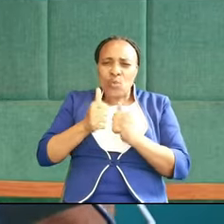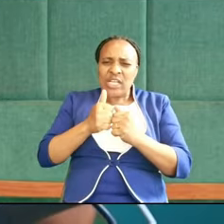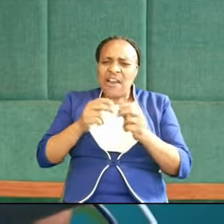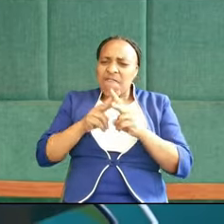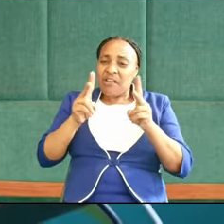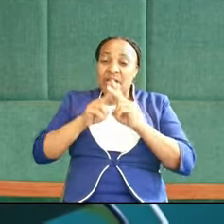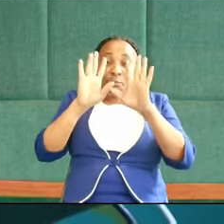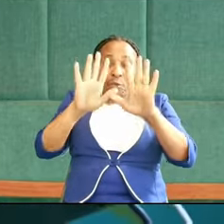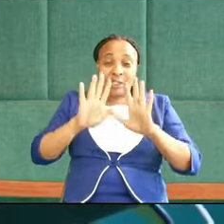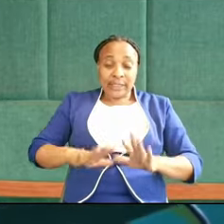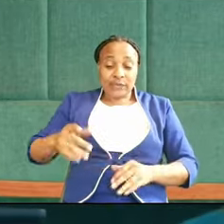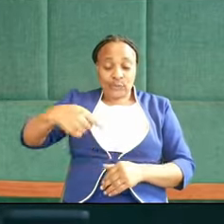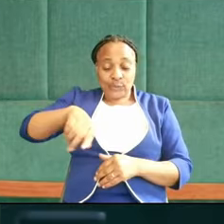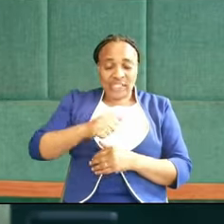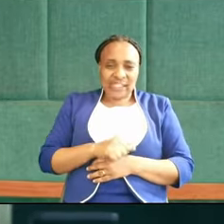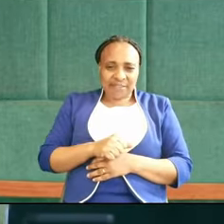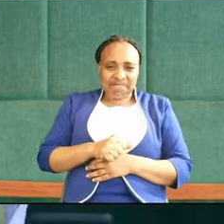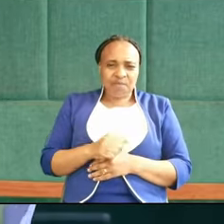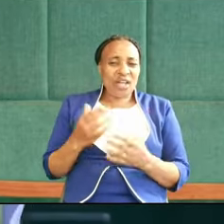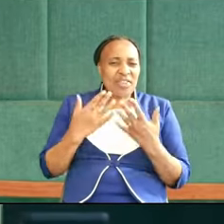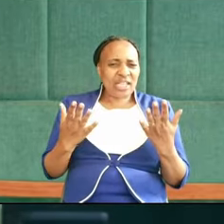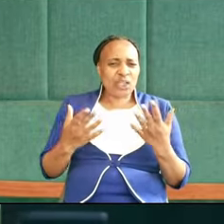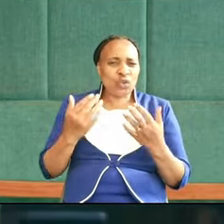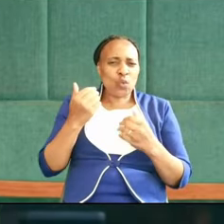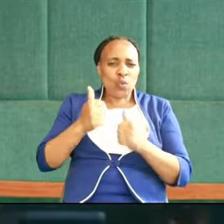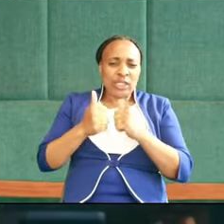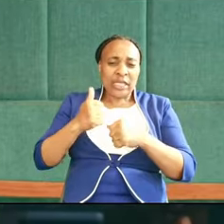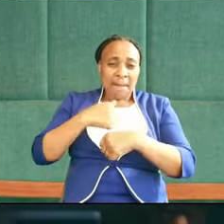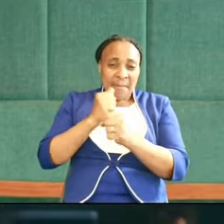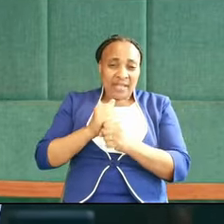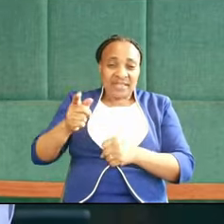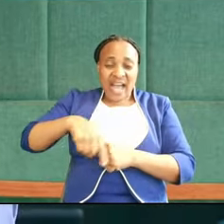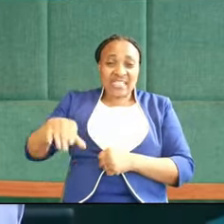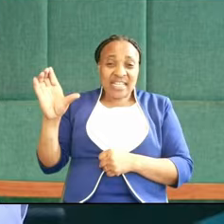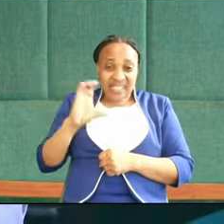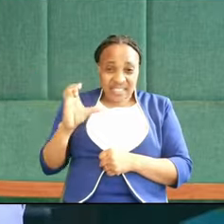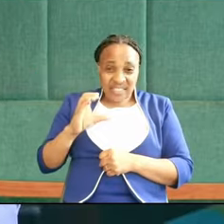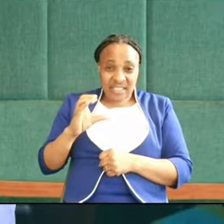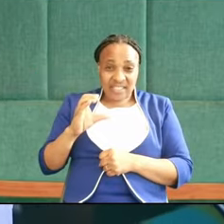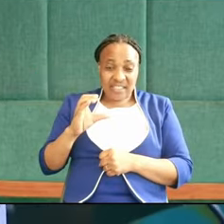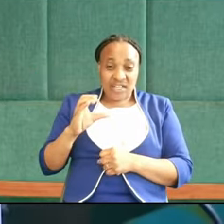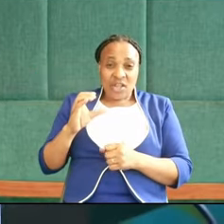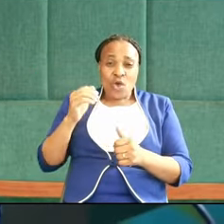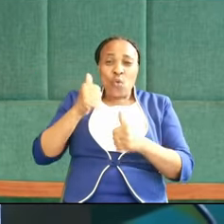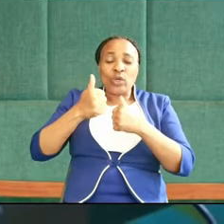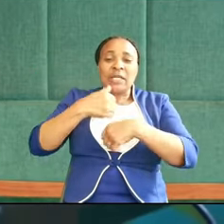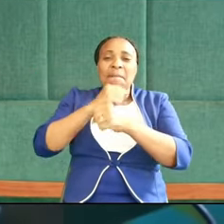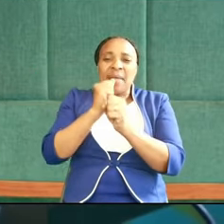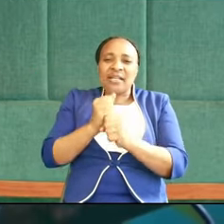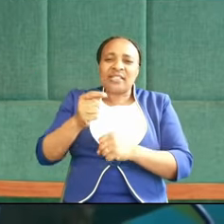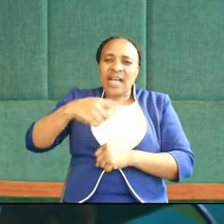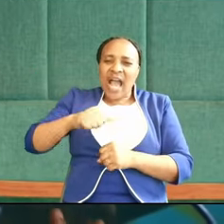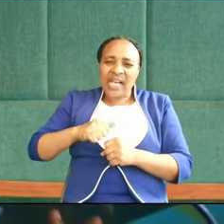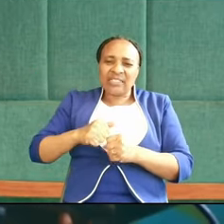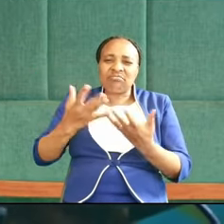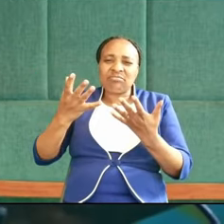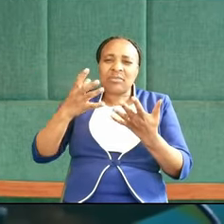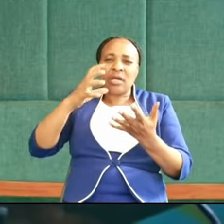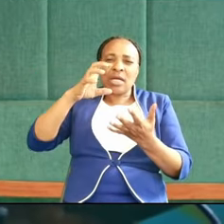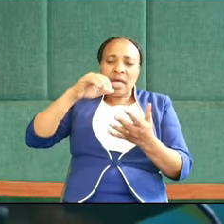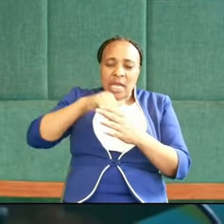us, the things that makes us citizens, the things that marks us as unique. In the